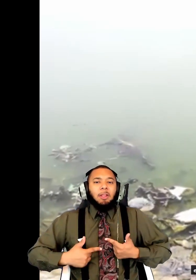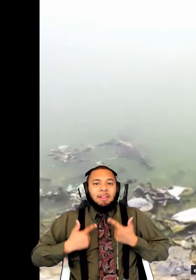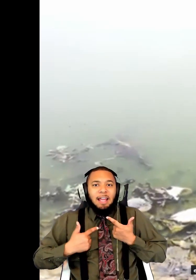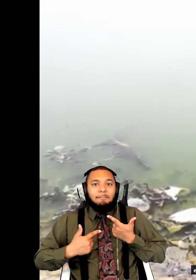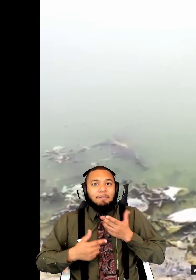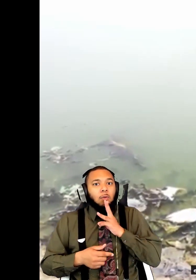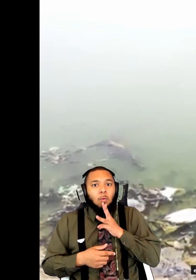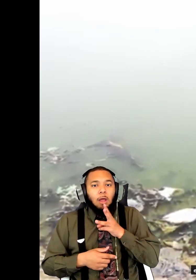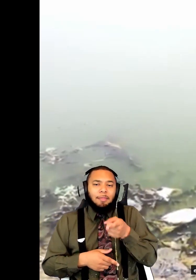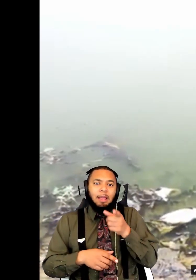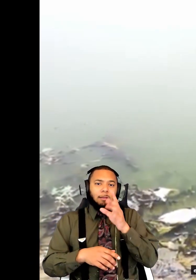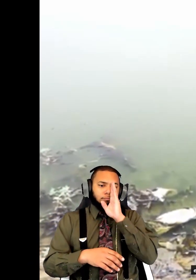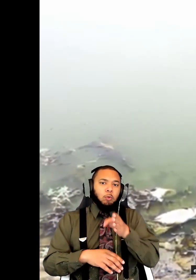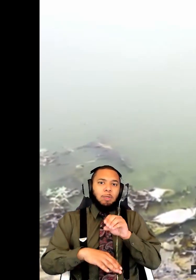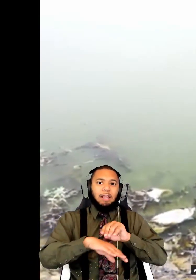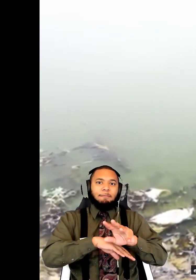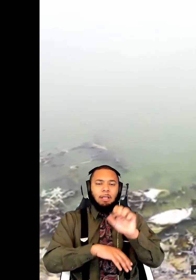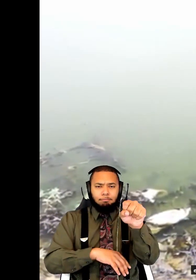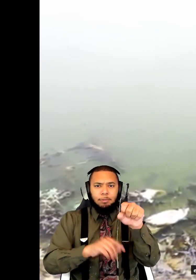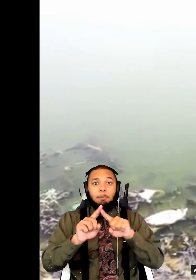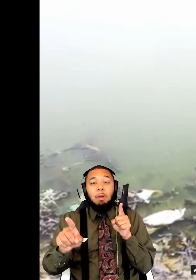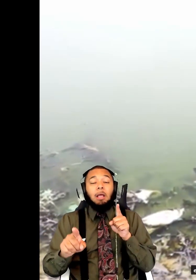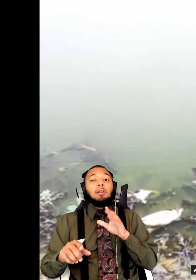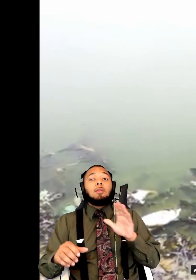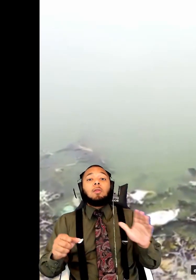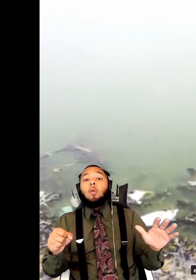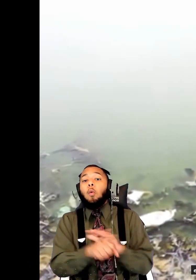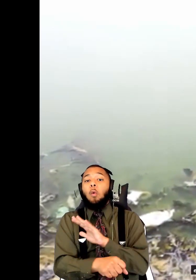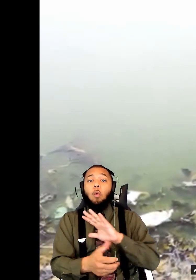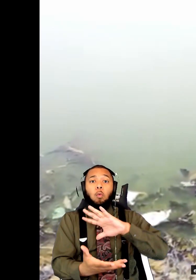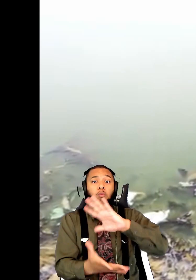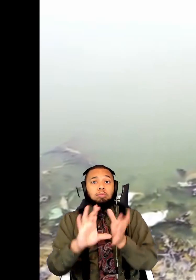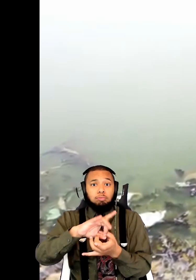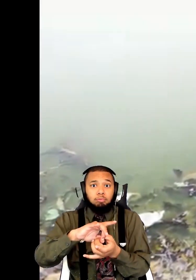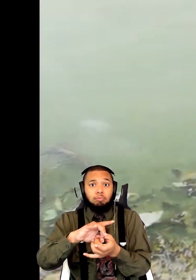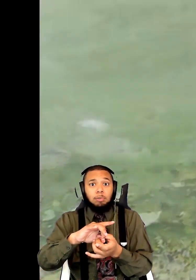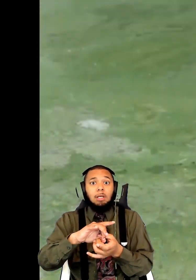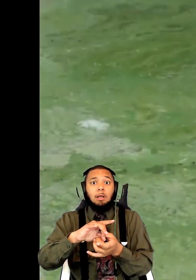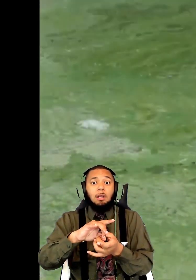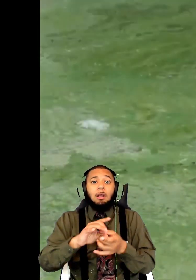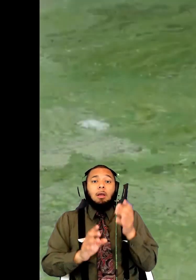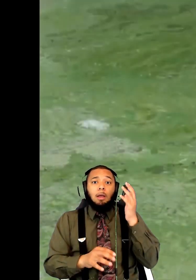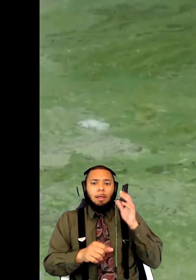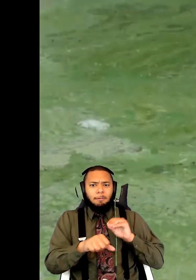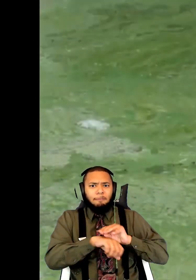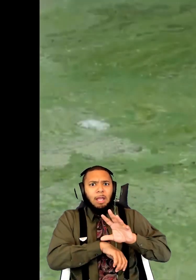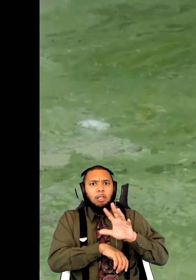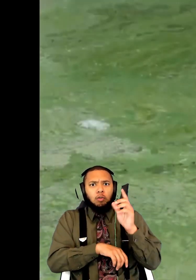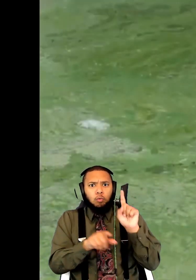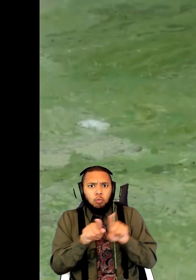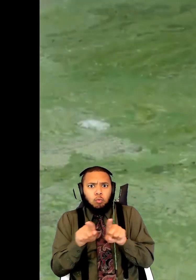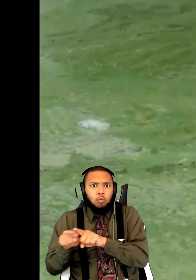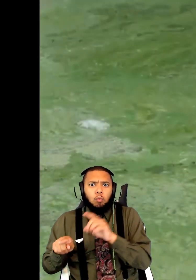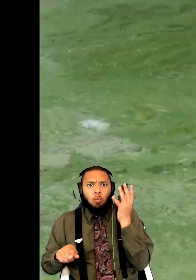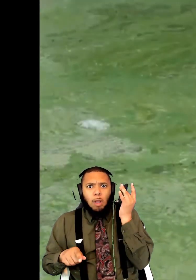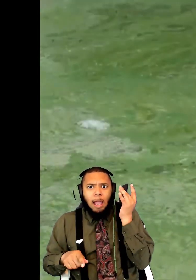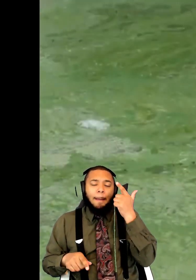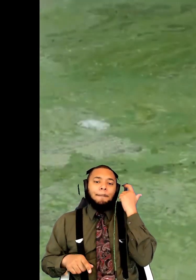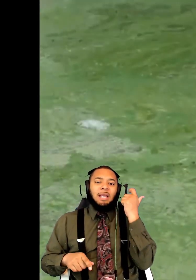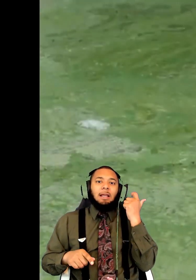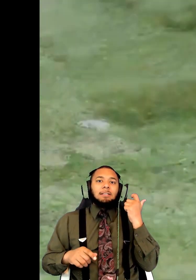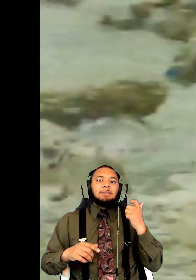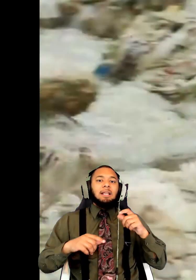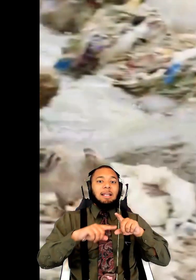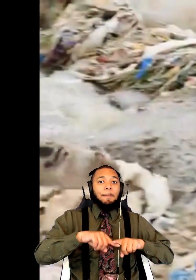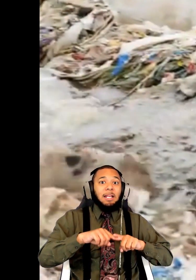they're living in that water, but the entire ecosystem is affected indirectly, because they either rely on organisms that live in that water, or